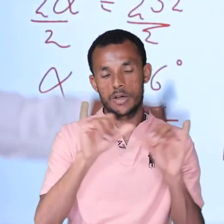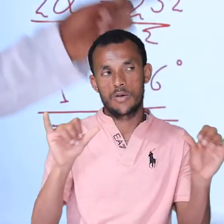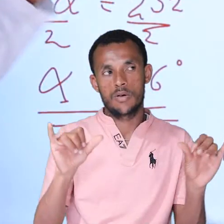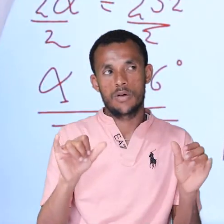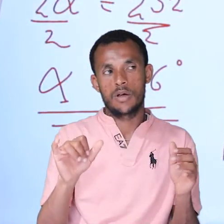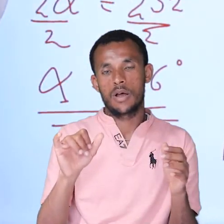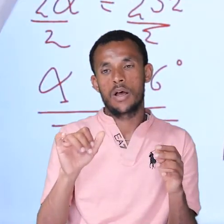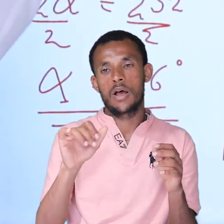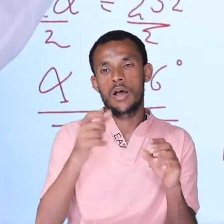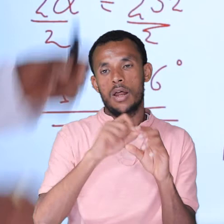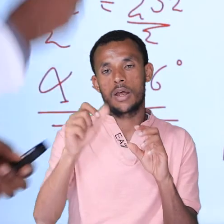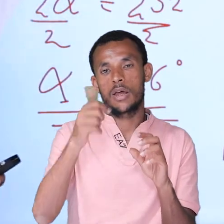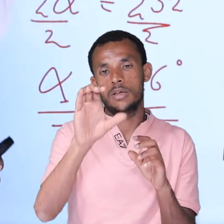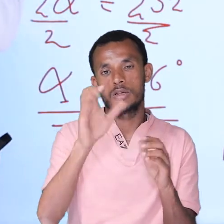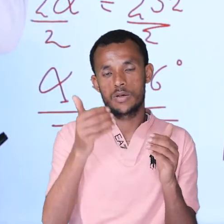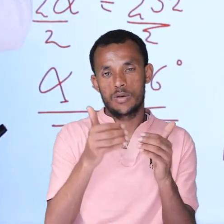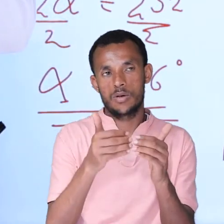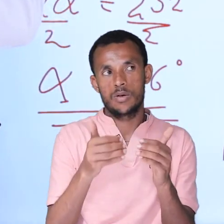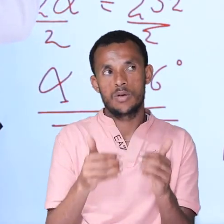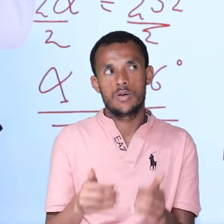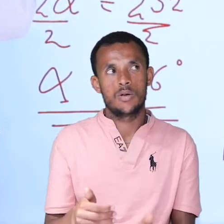of arc AC is, this is